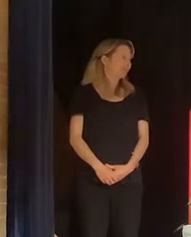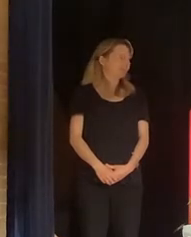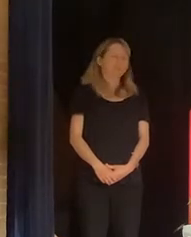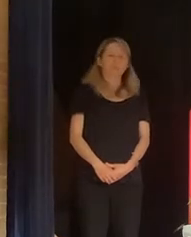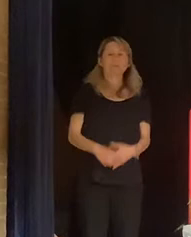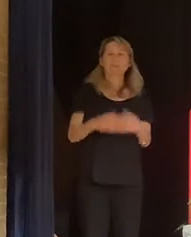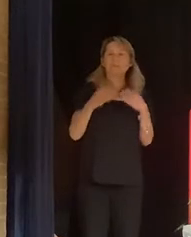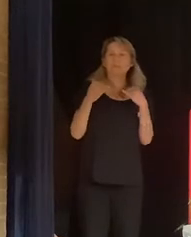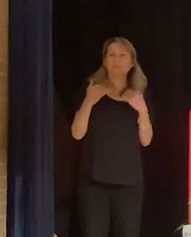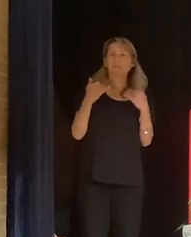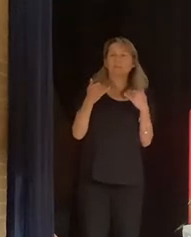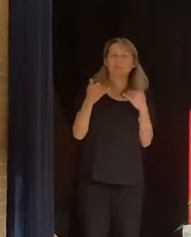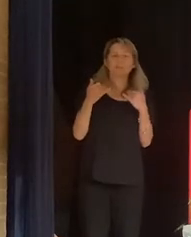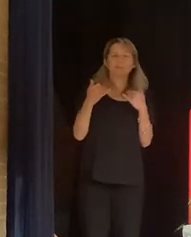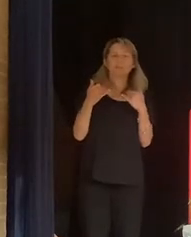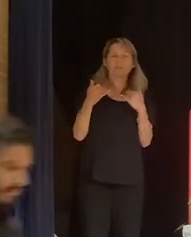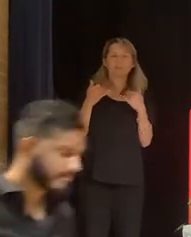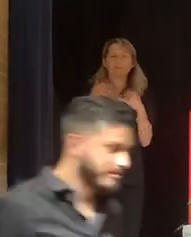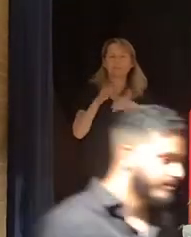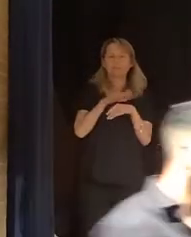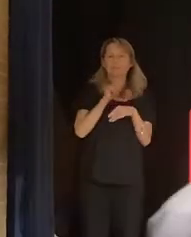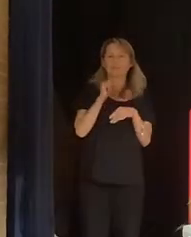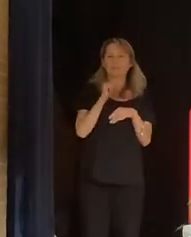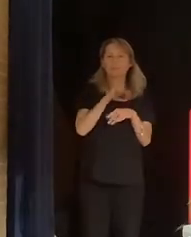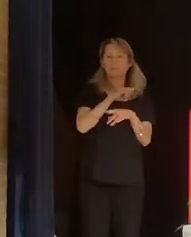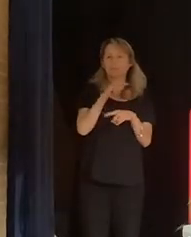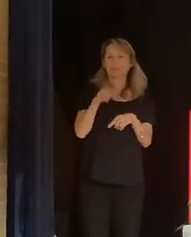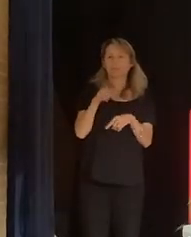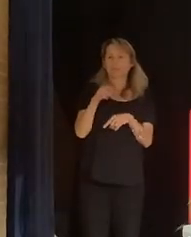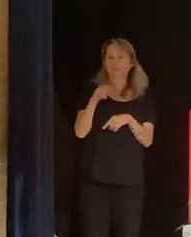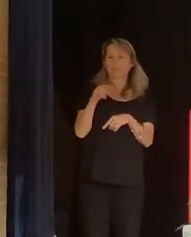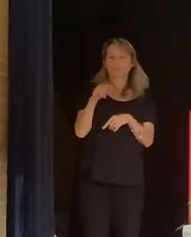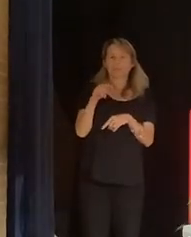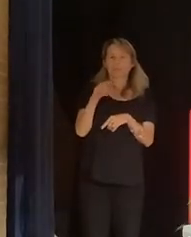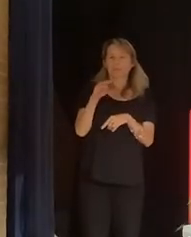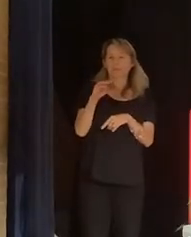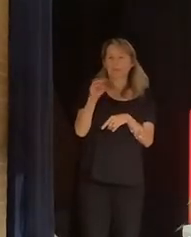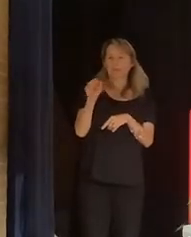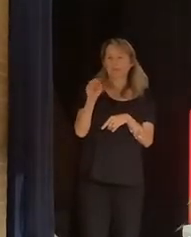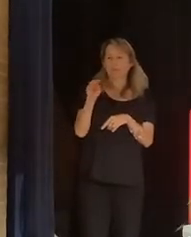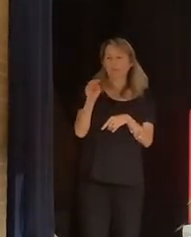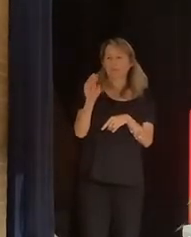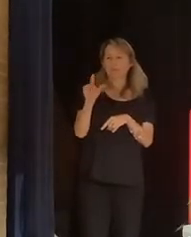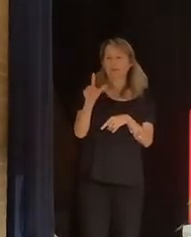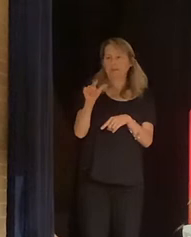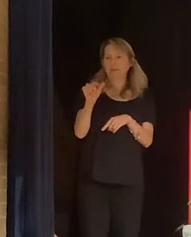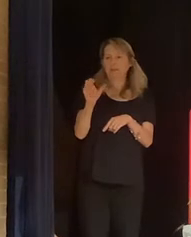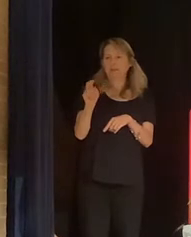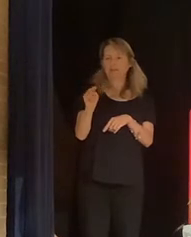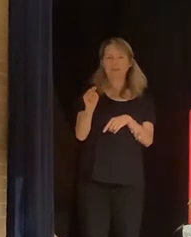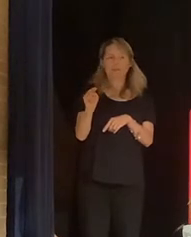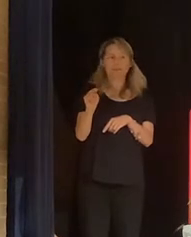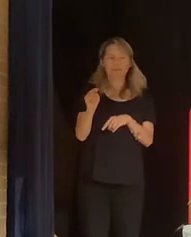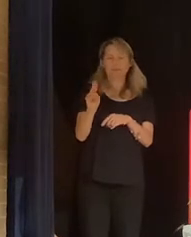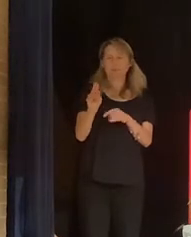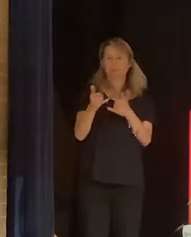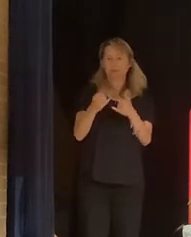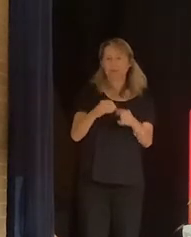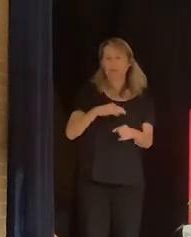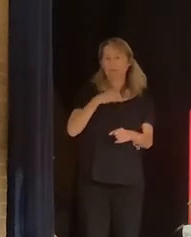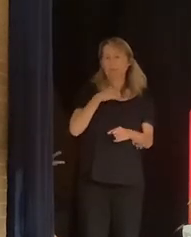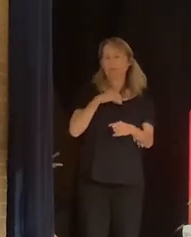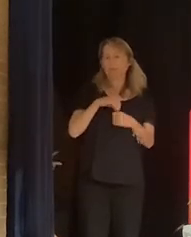I would now like to call upon Miss Audrey McLaren, who will be handing out the Drewry Spirit